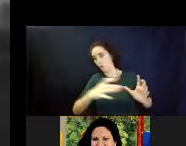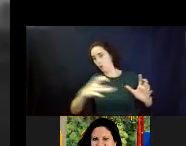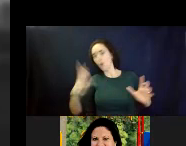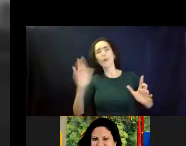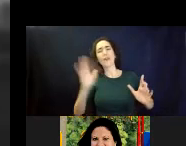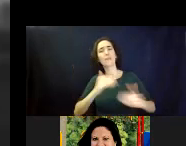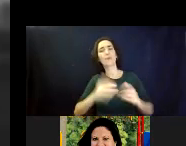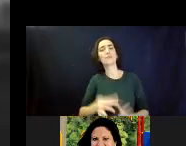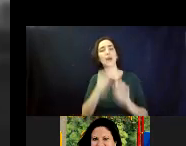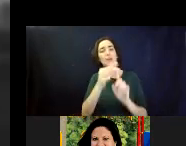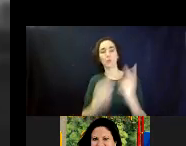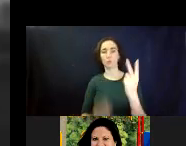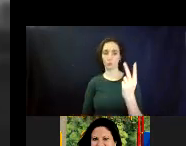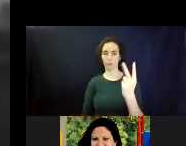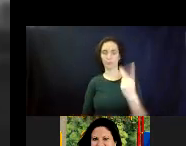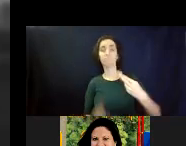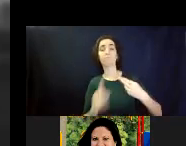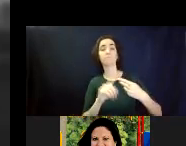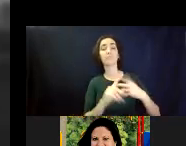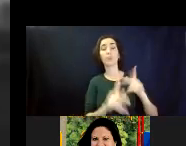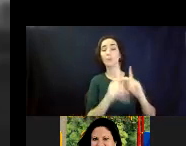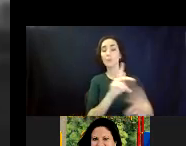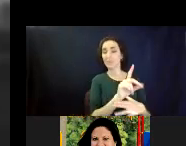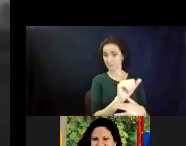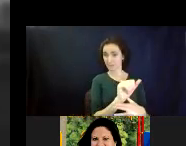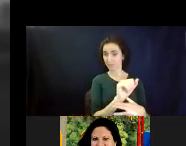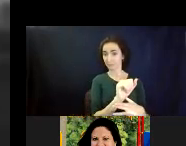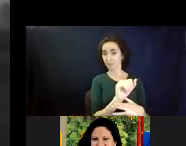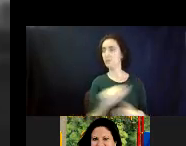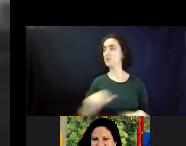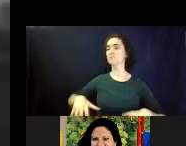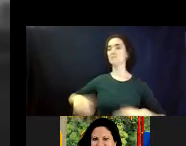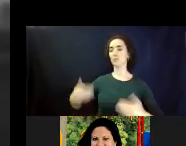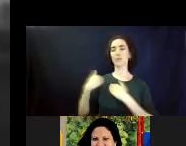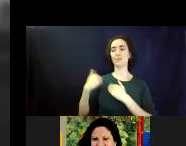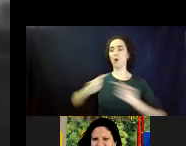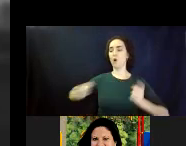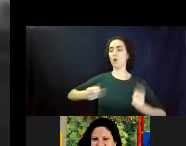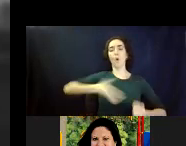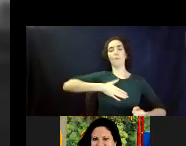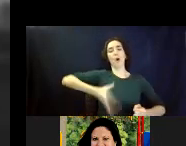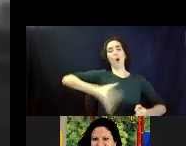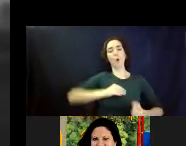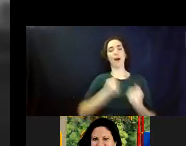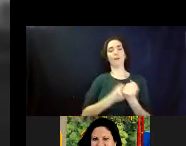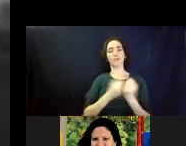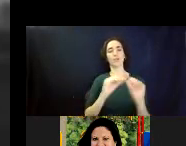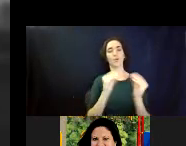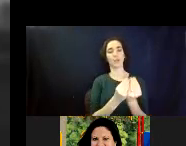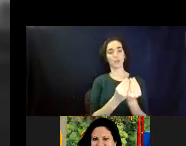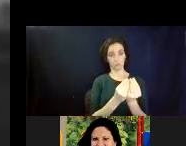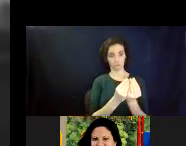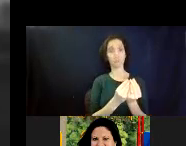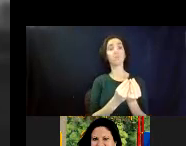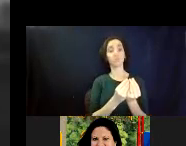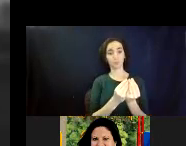ways. First, people with disabilities were in charge of their own advocacy organization. They